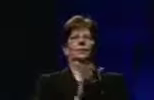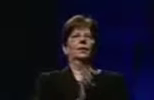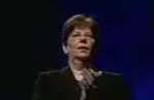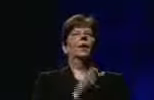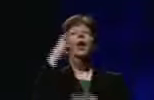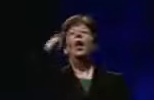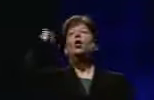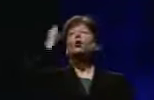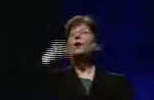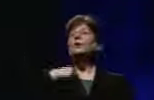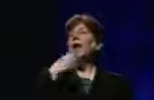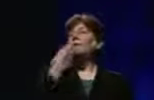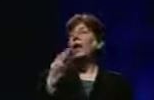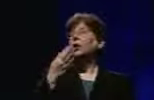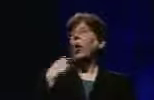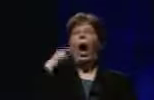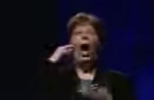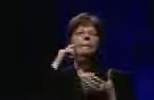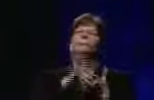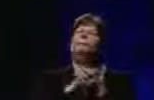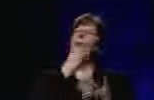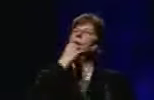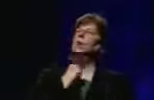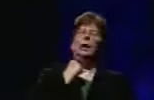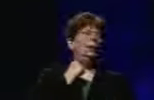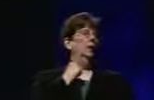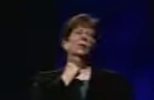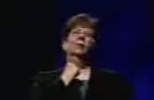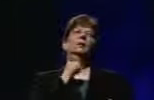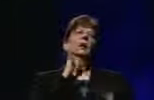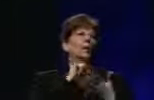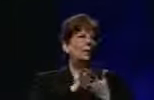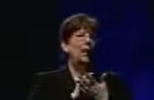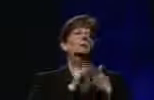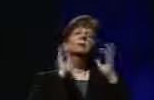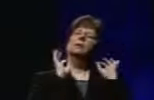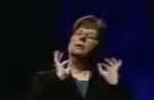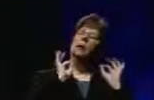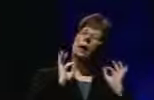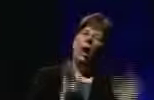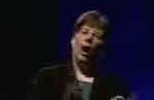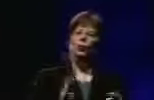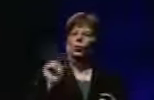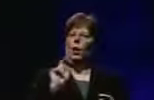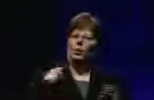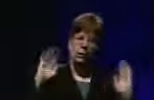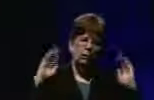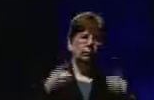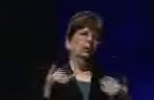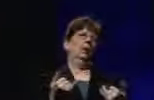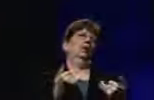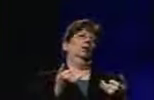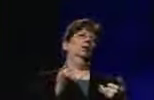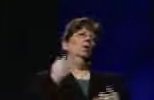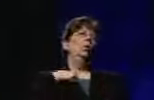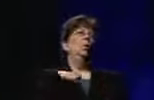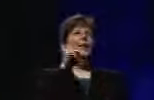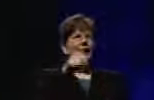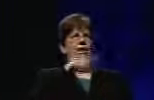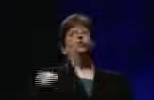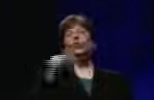The reason I thank you is because I believe passionately that that is absolutely where we need to be. We need